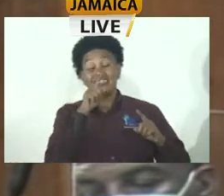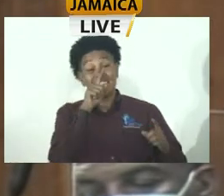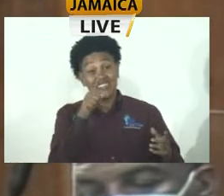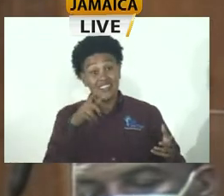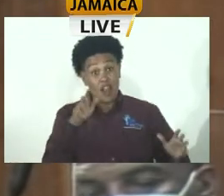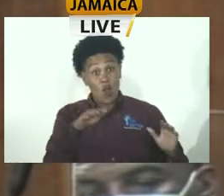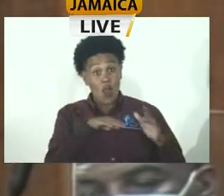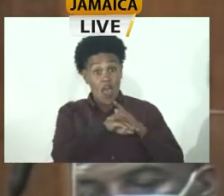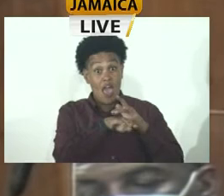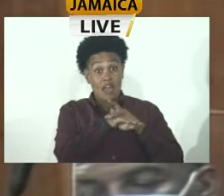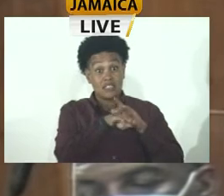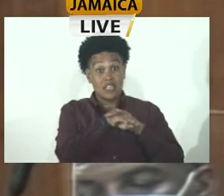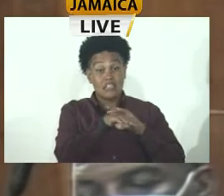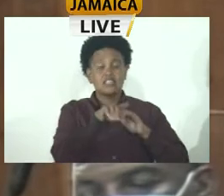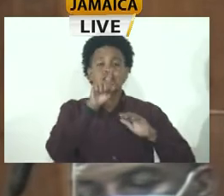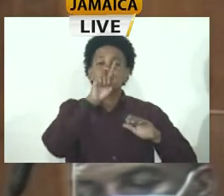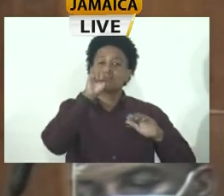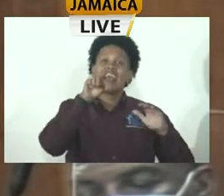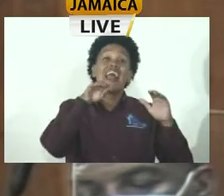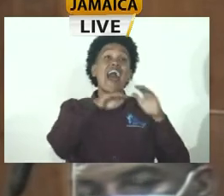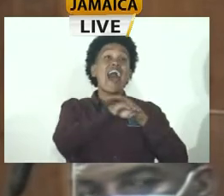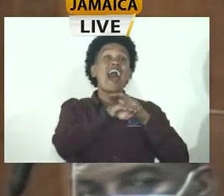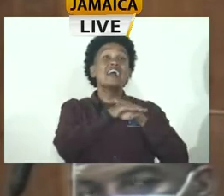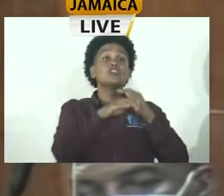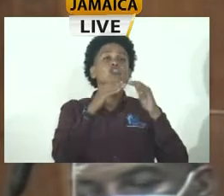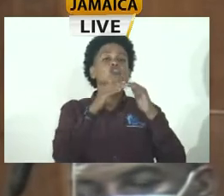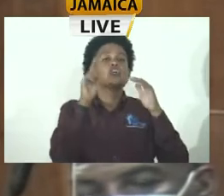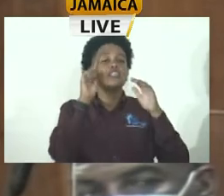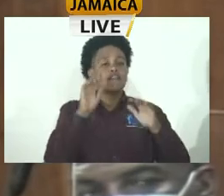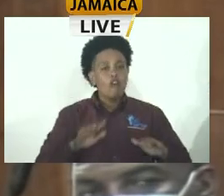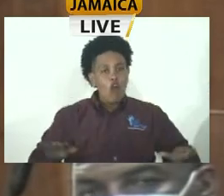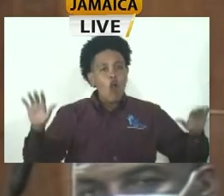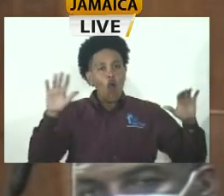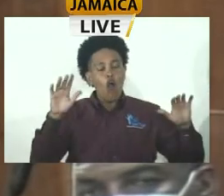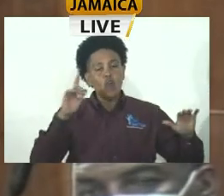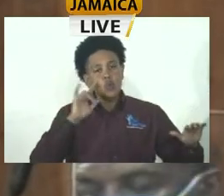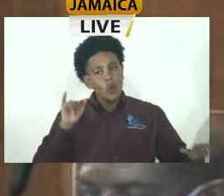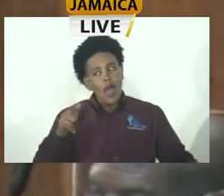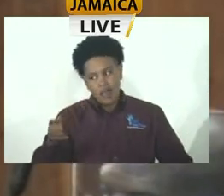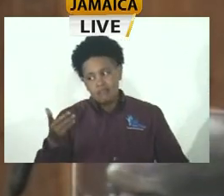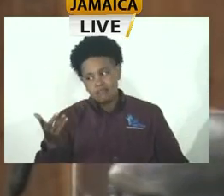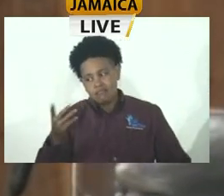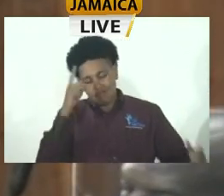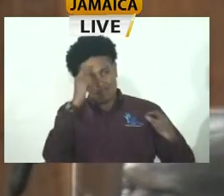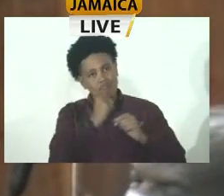facilitating access to justice for all this is what it looks like